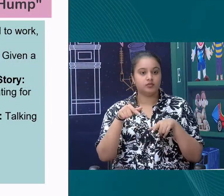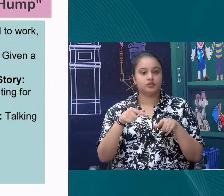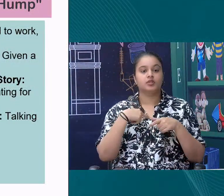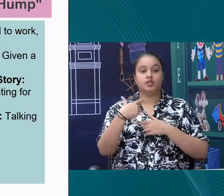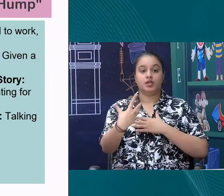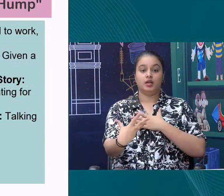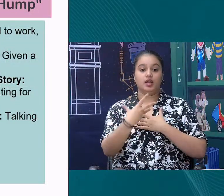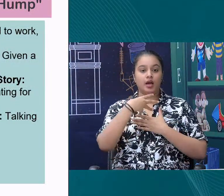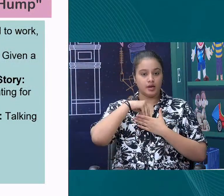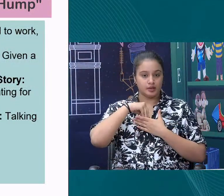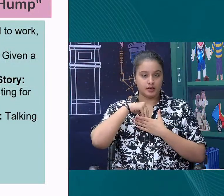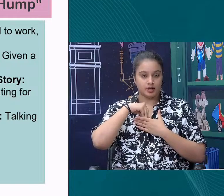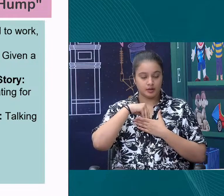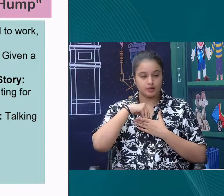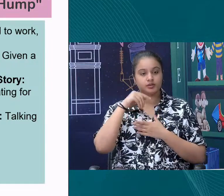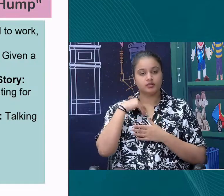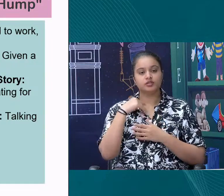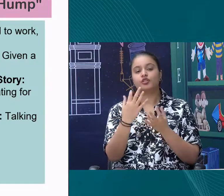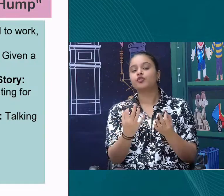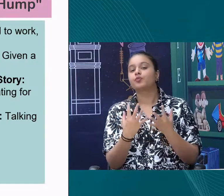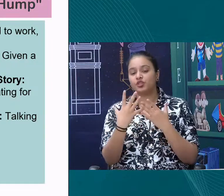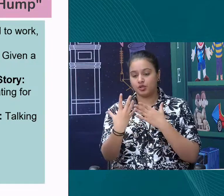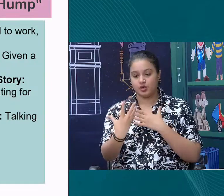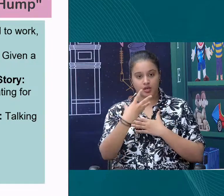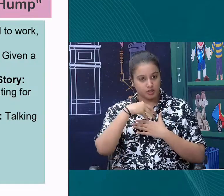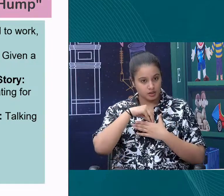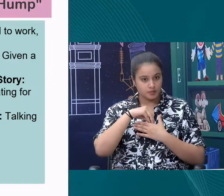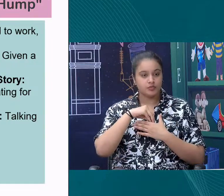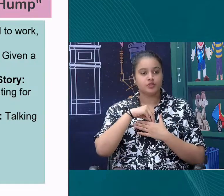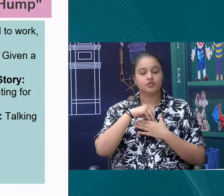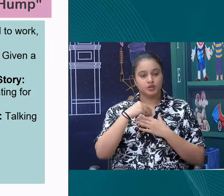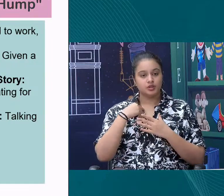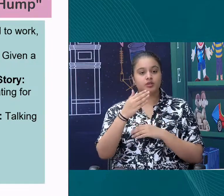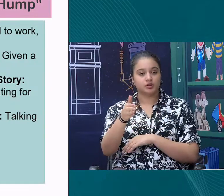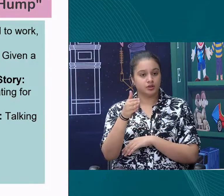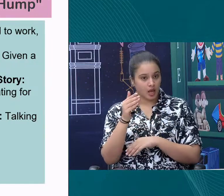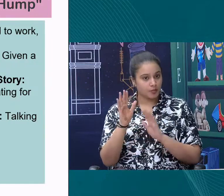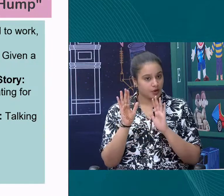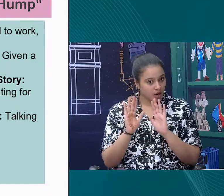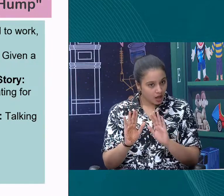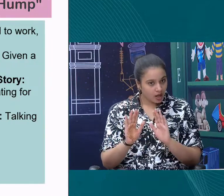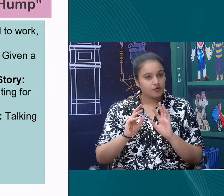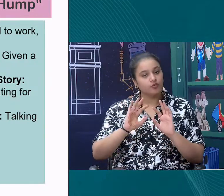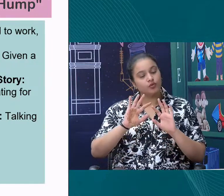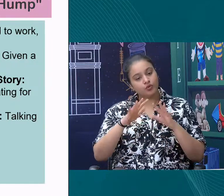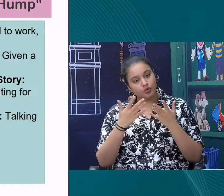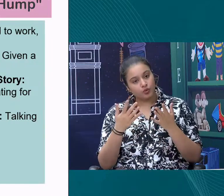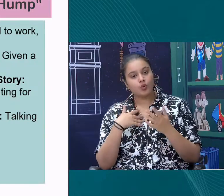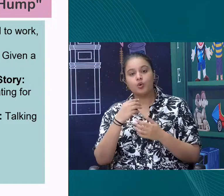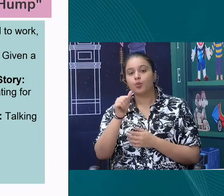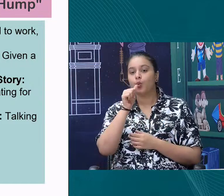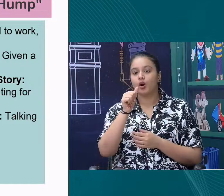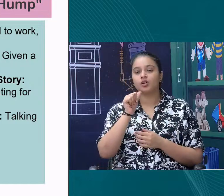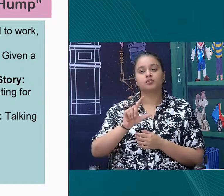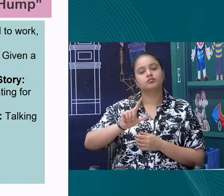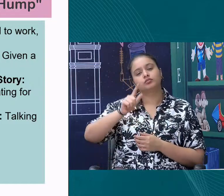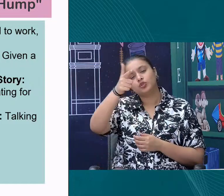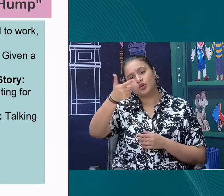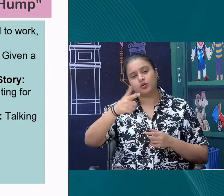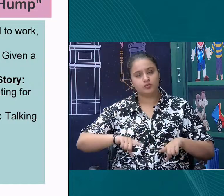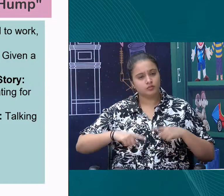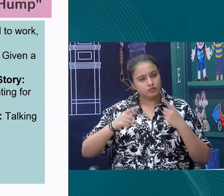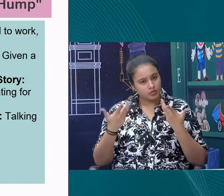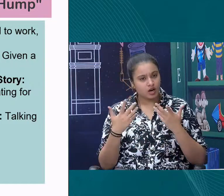to all the, this is a special adaptation that camel has for surviving long periods without waters. Long legs,